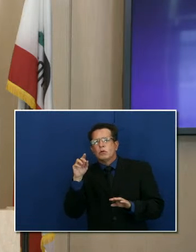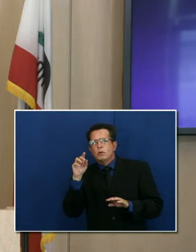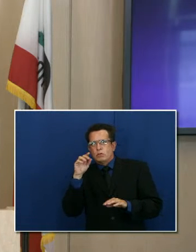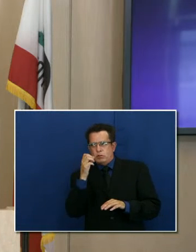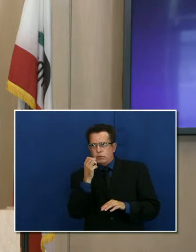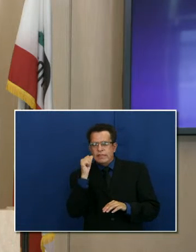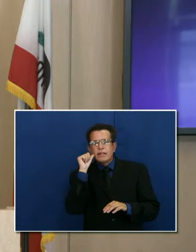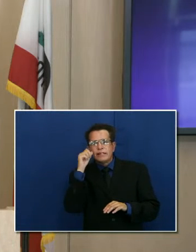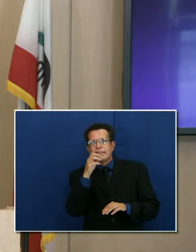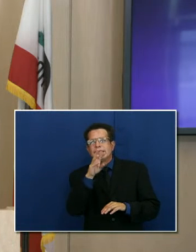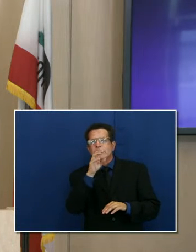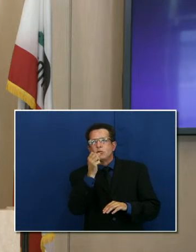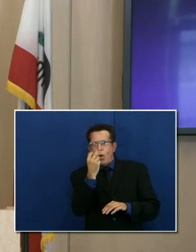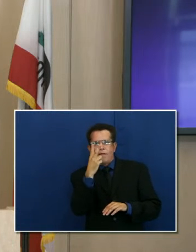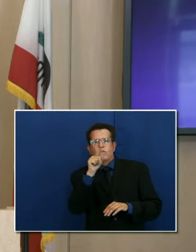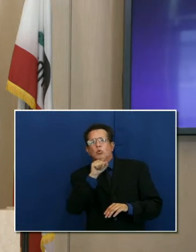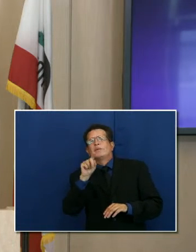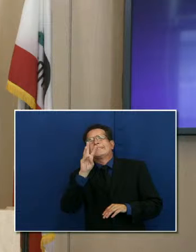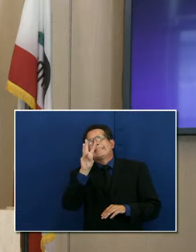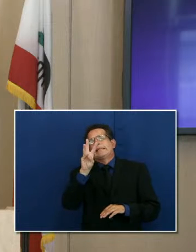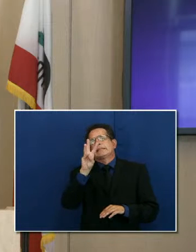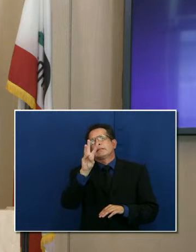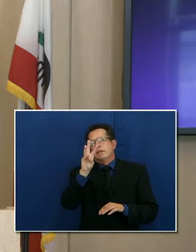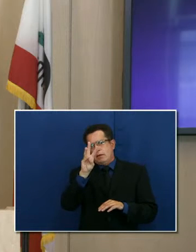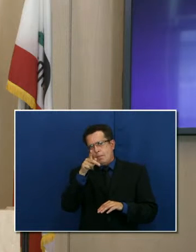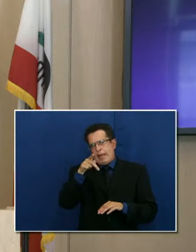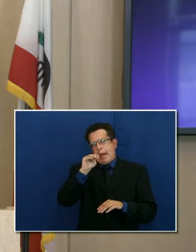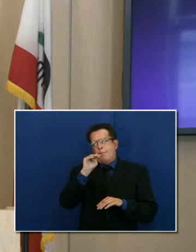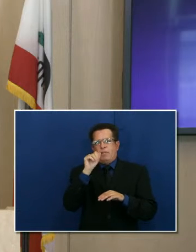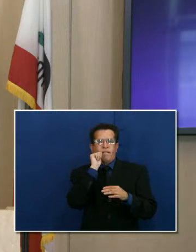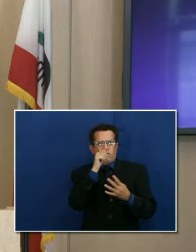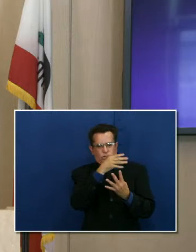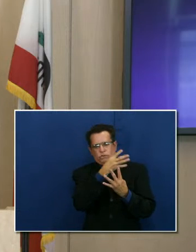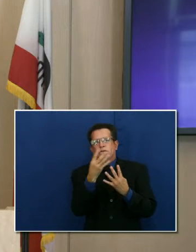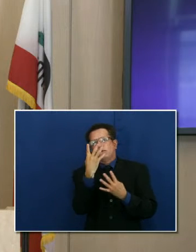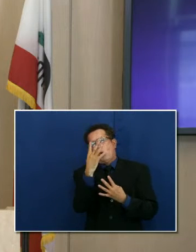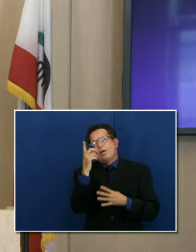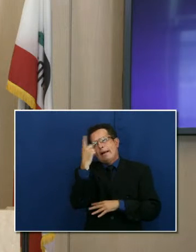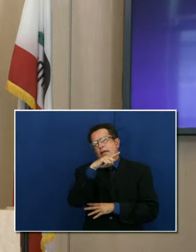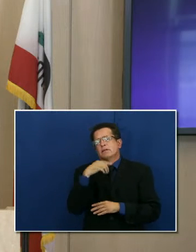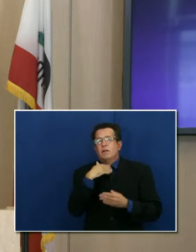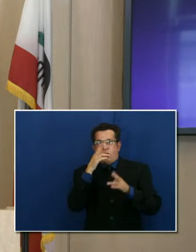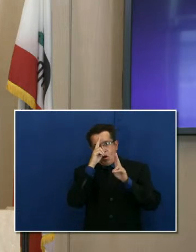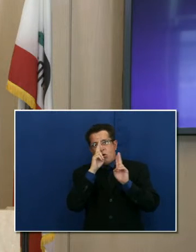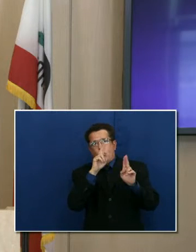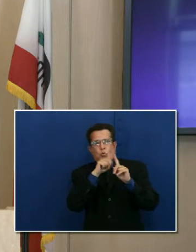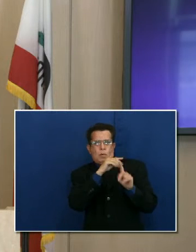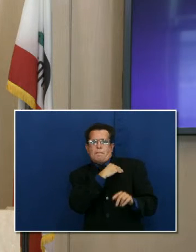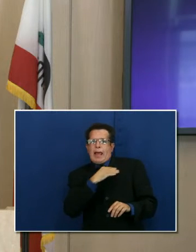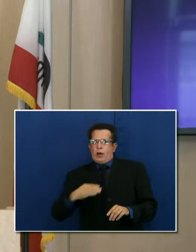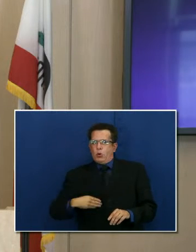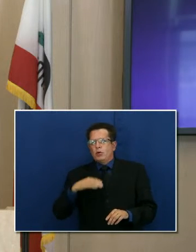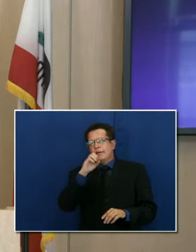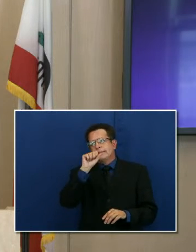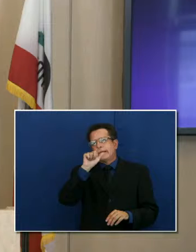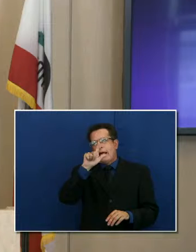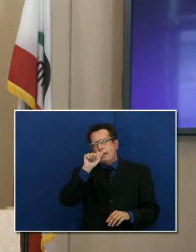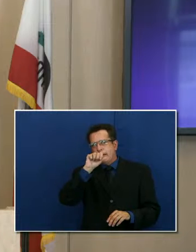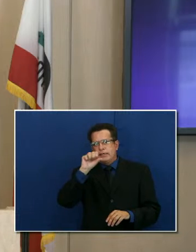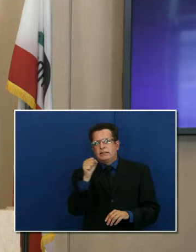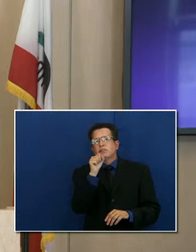6 p.m. on those 4 days. I want to thank Chula Vista Mayor Mary Salas and the Chula Vista City Council for their